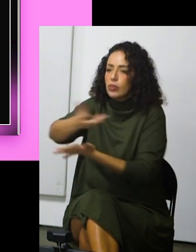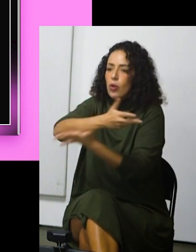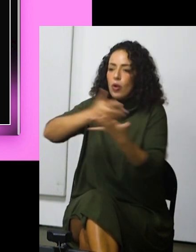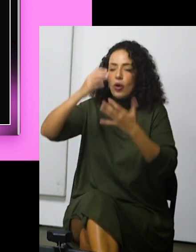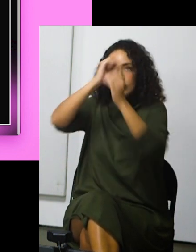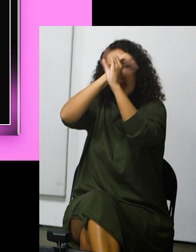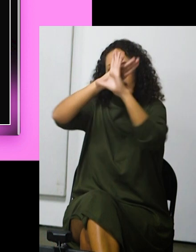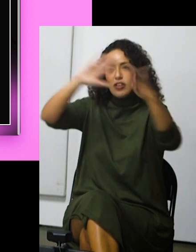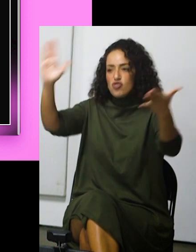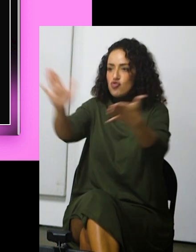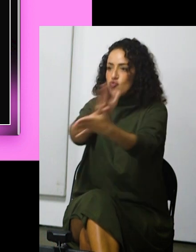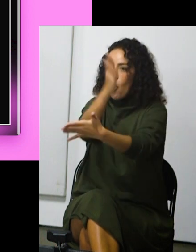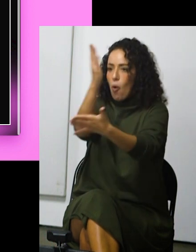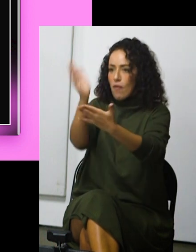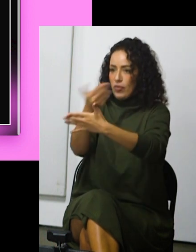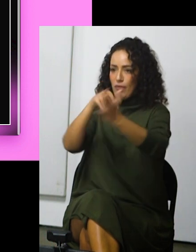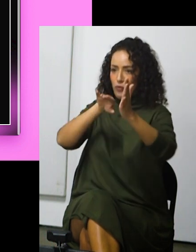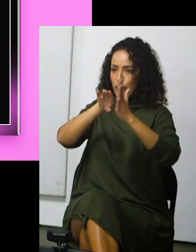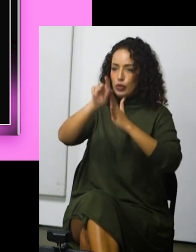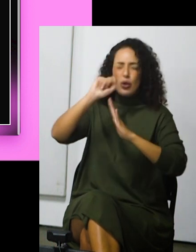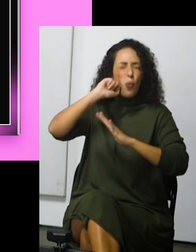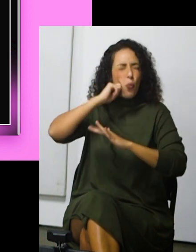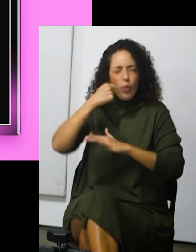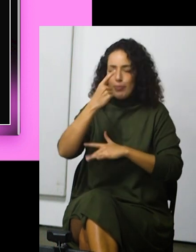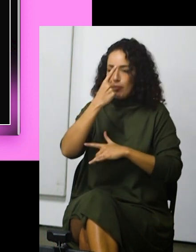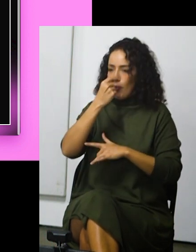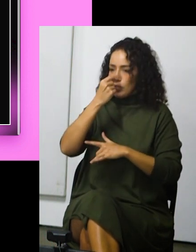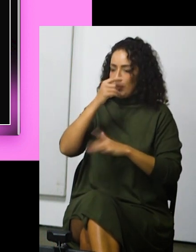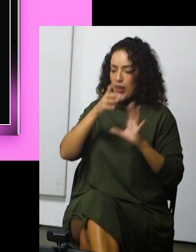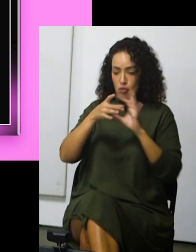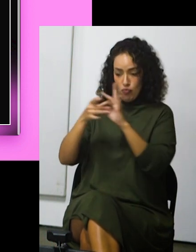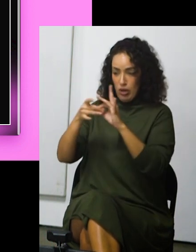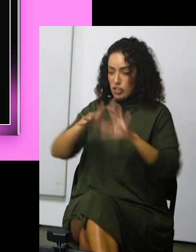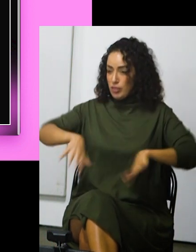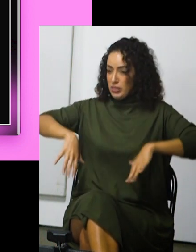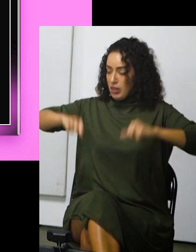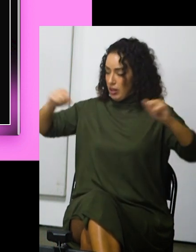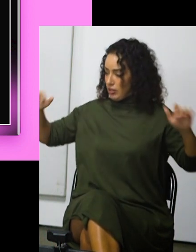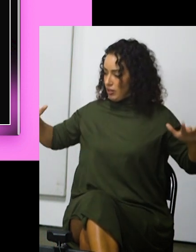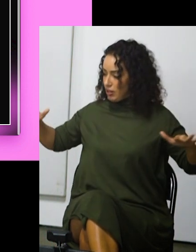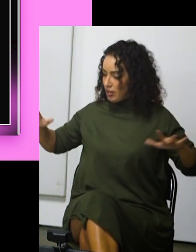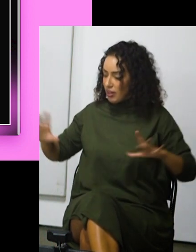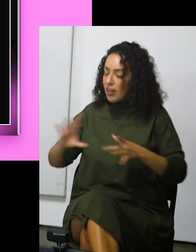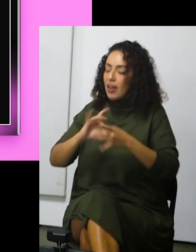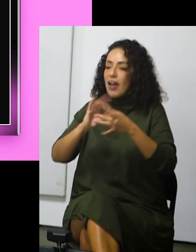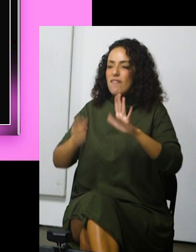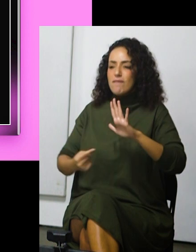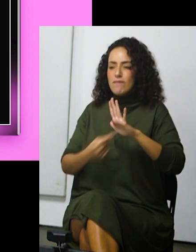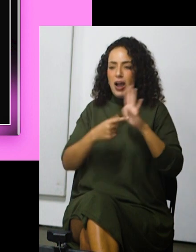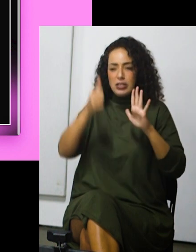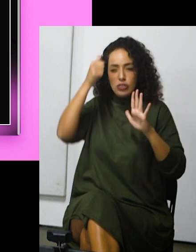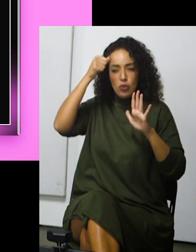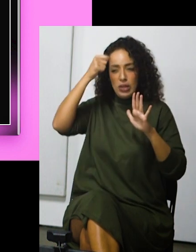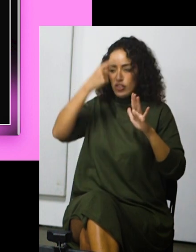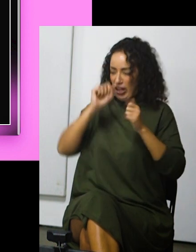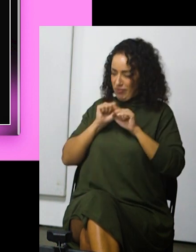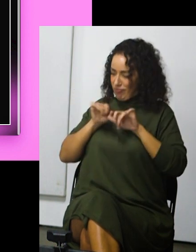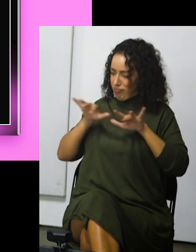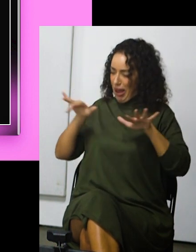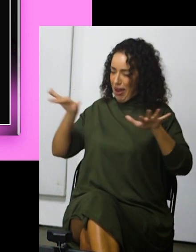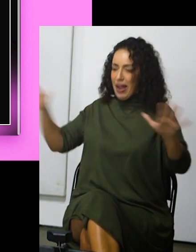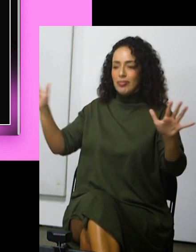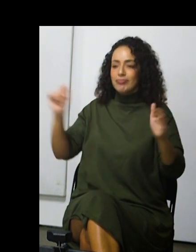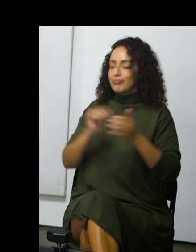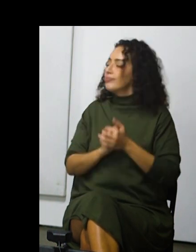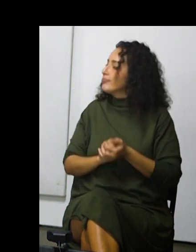futures that they make possible, the relationships they open up, and the vital knowledge that they allow to be nurtured and circulated. Next